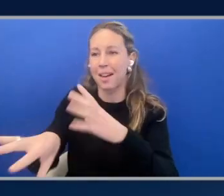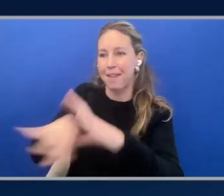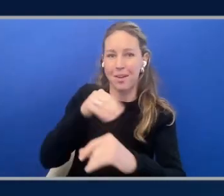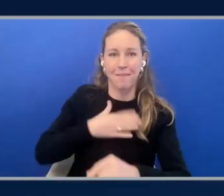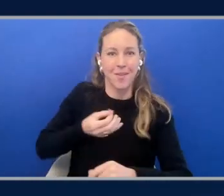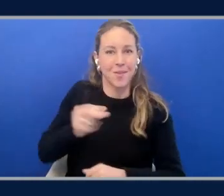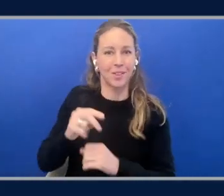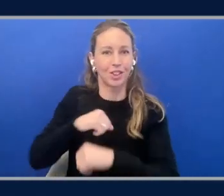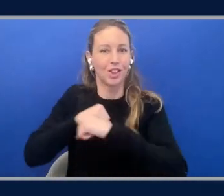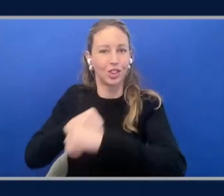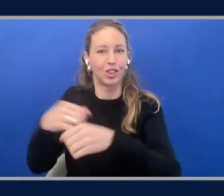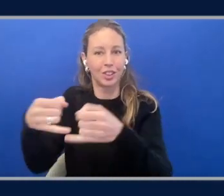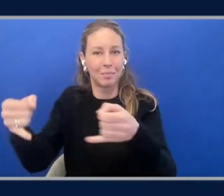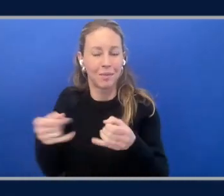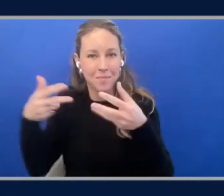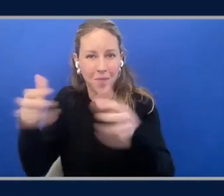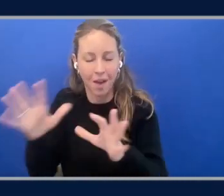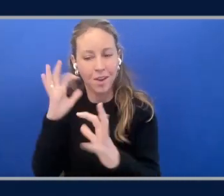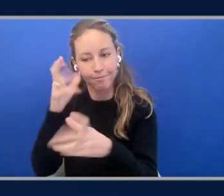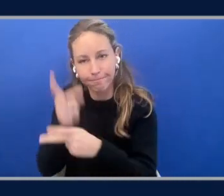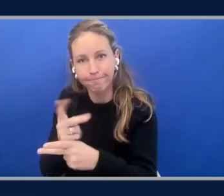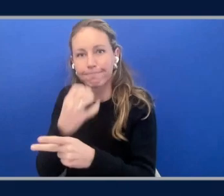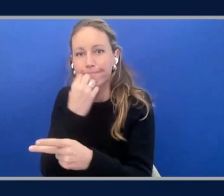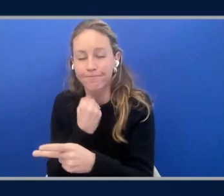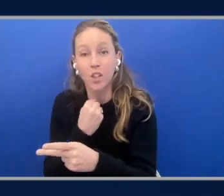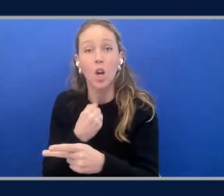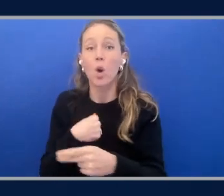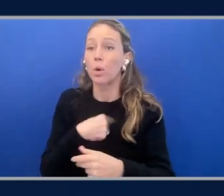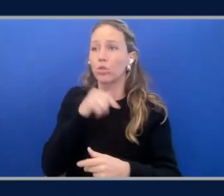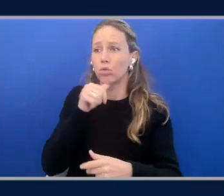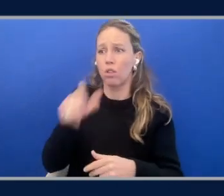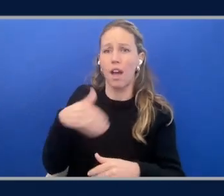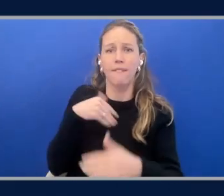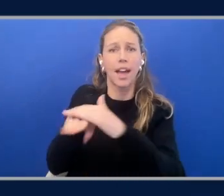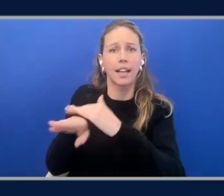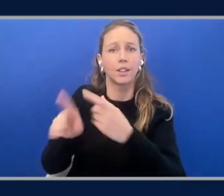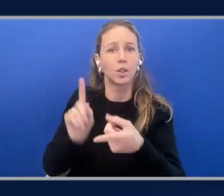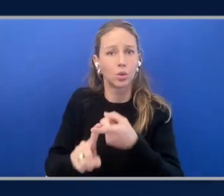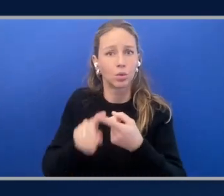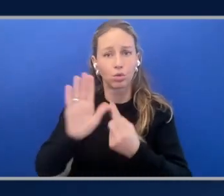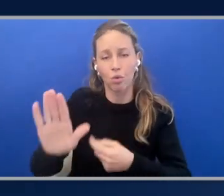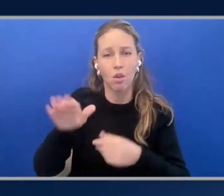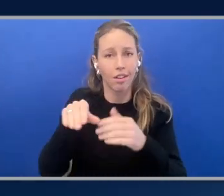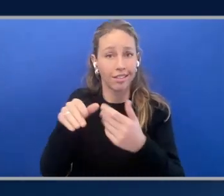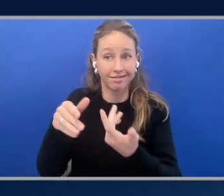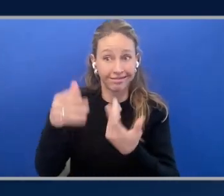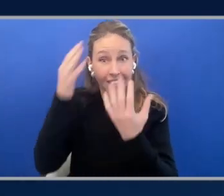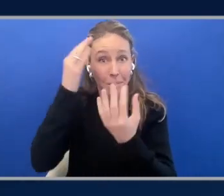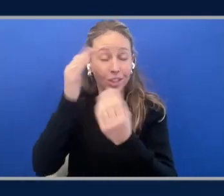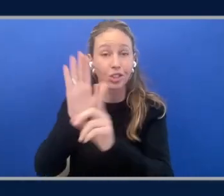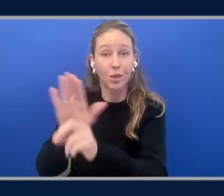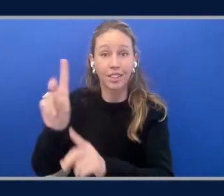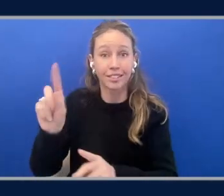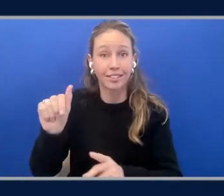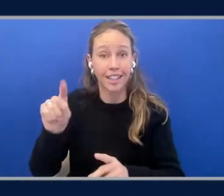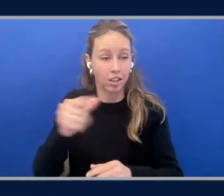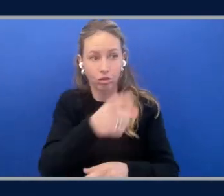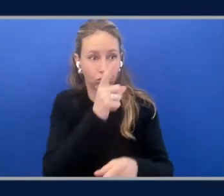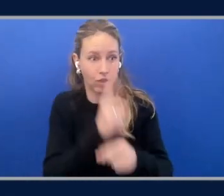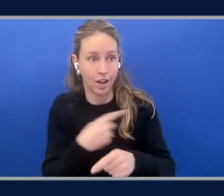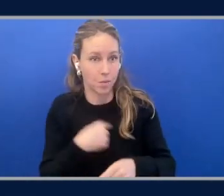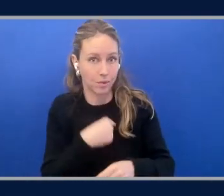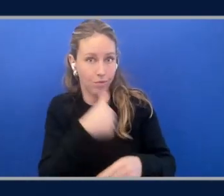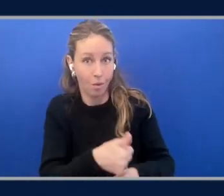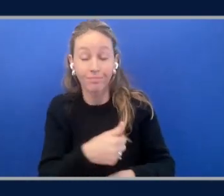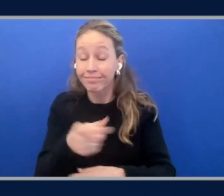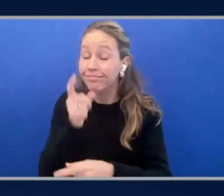we shouldn't have access to your data, and that's why we're And happy. you don't. Exactly. And so like the more this becomes